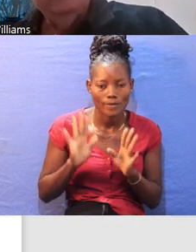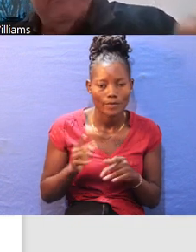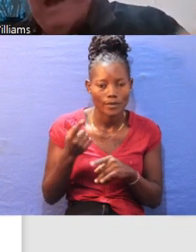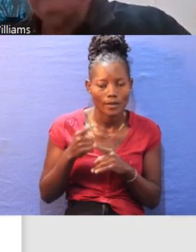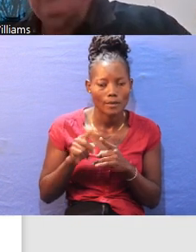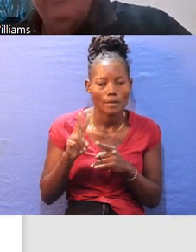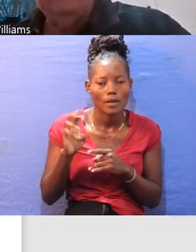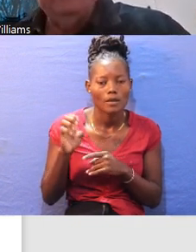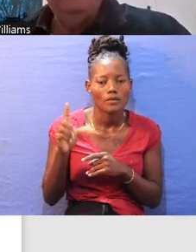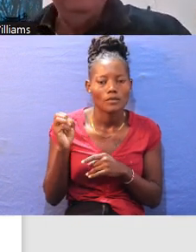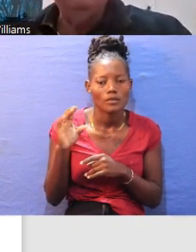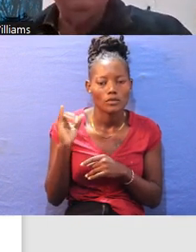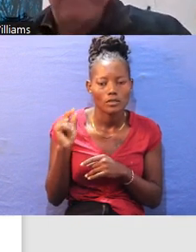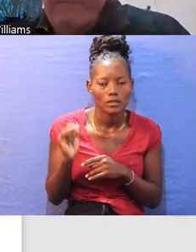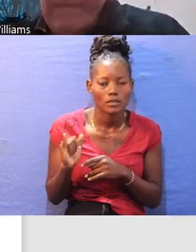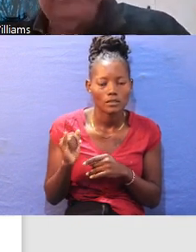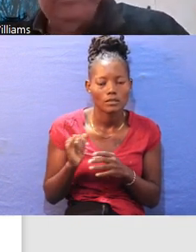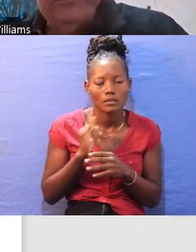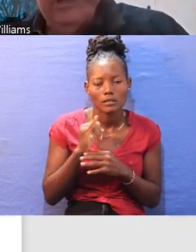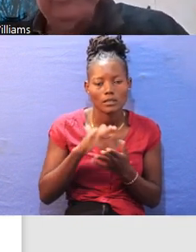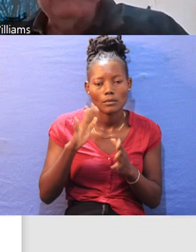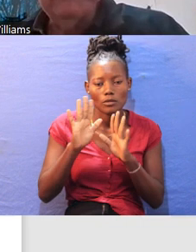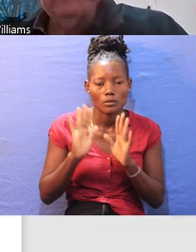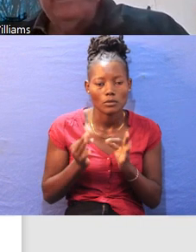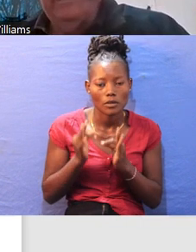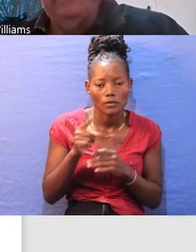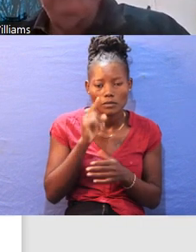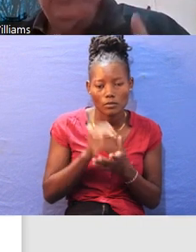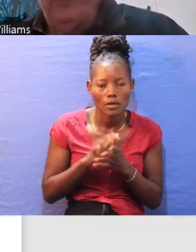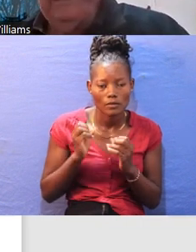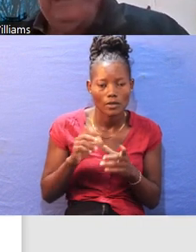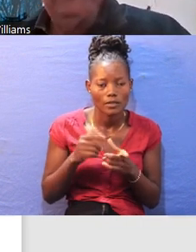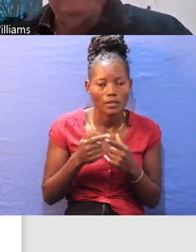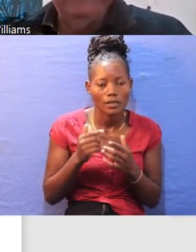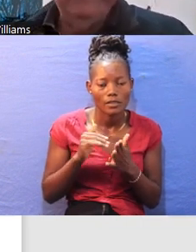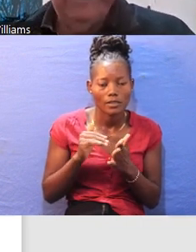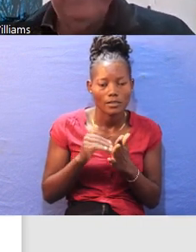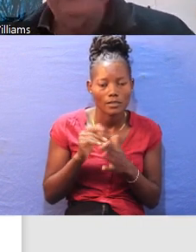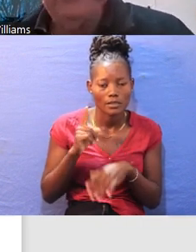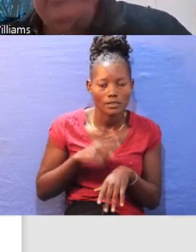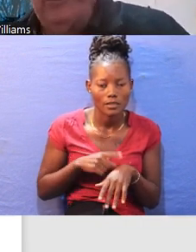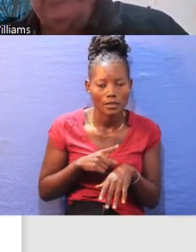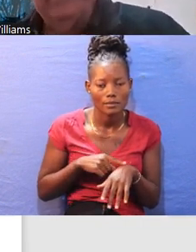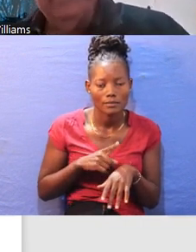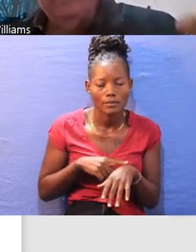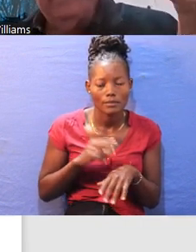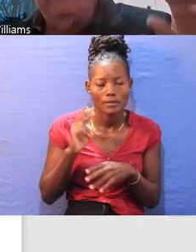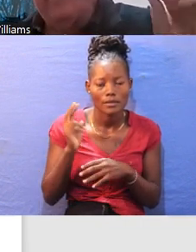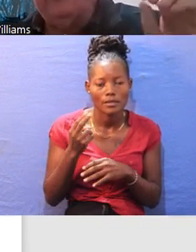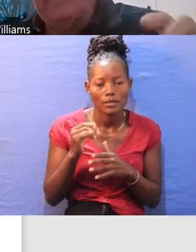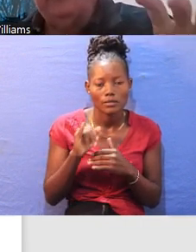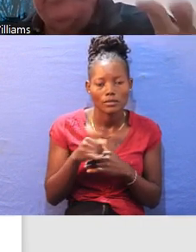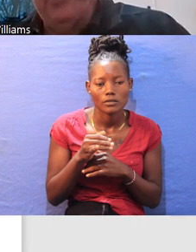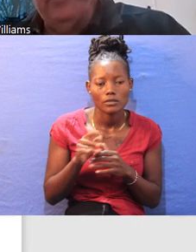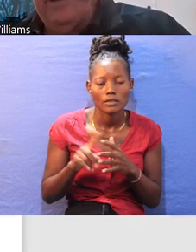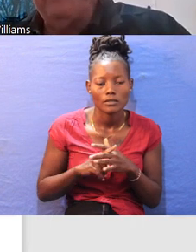demanding. Max velocity is a demanding session. And if you don't believe it, put a laser timer on them. And by